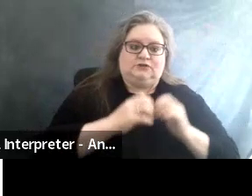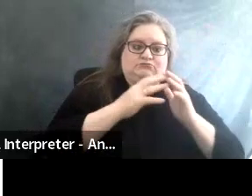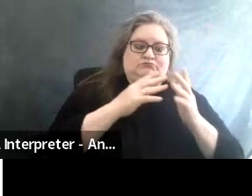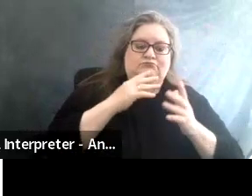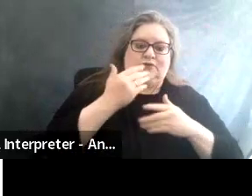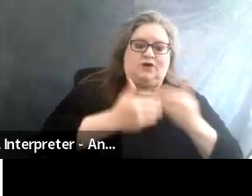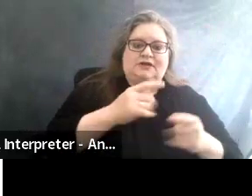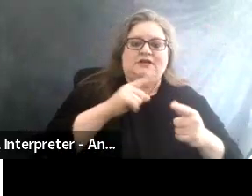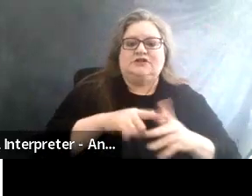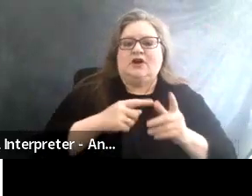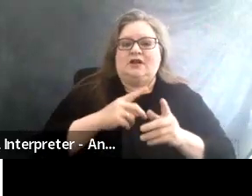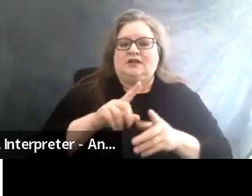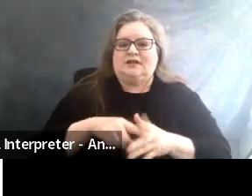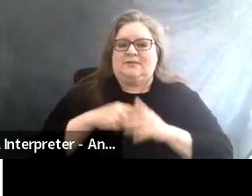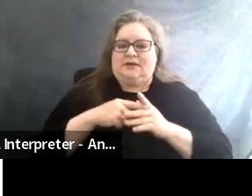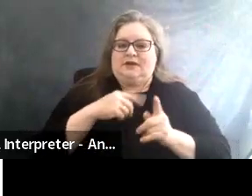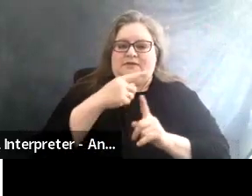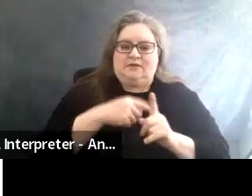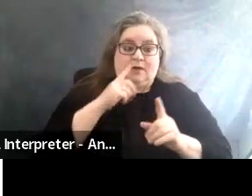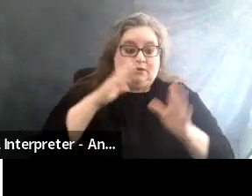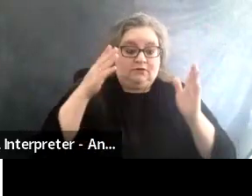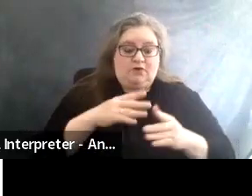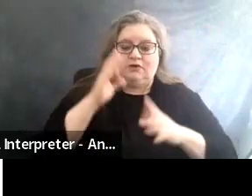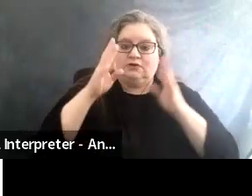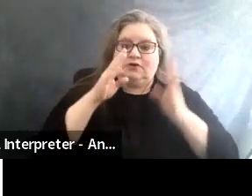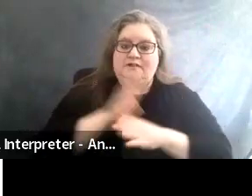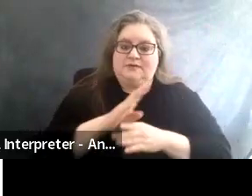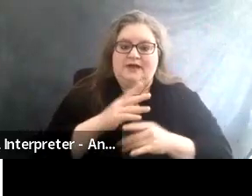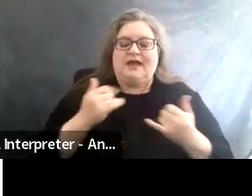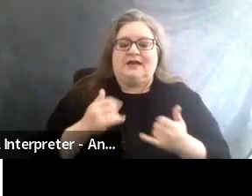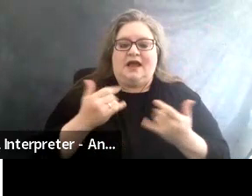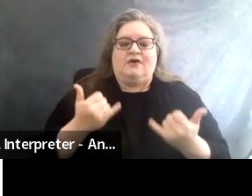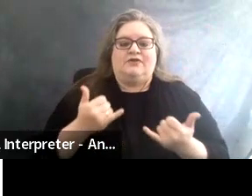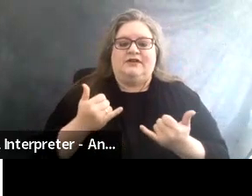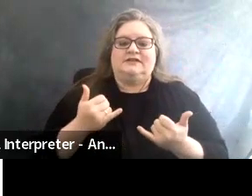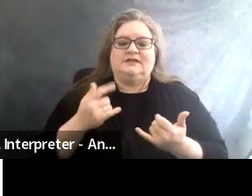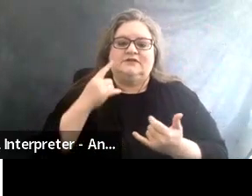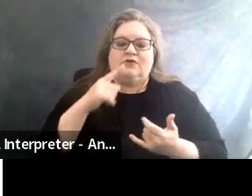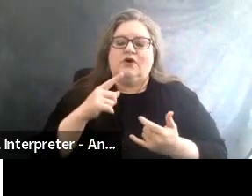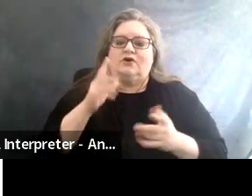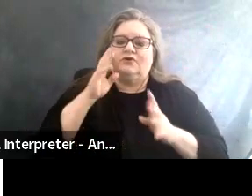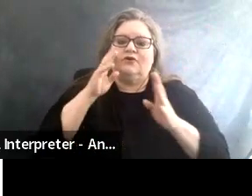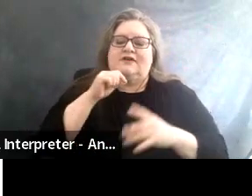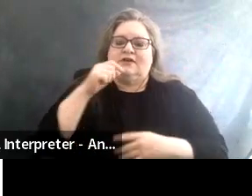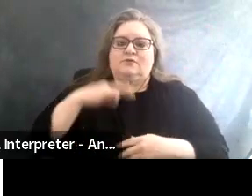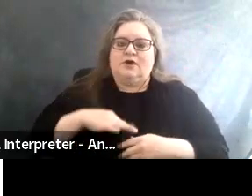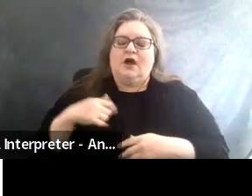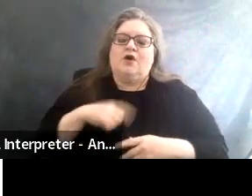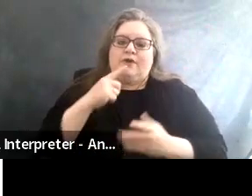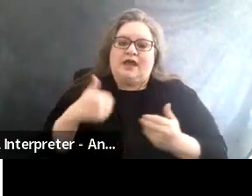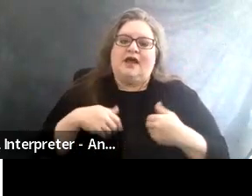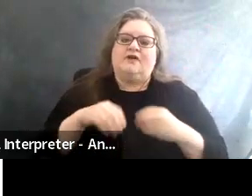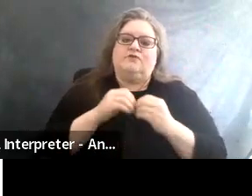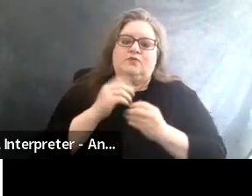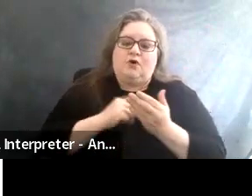beginning of the month focused on creative businesses. And you are currently in the Getting Started series for creative nonprofits. We have some more programming coming